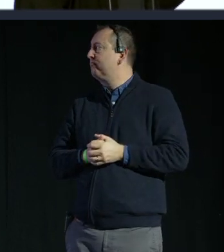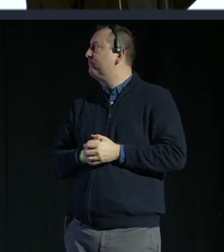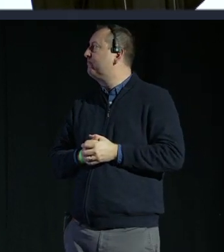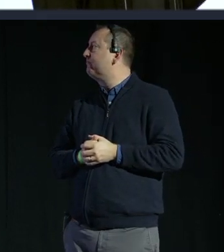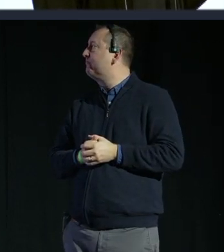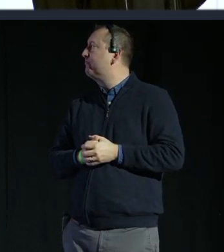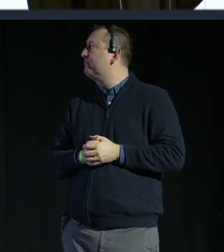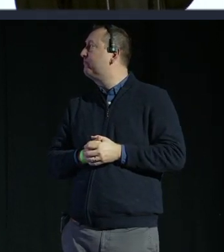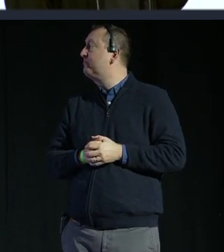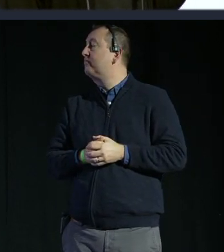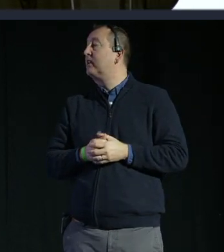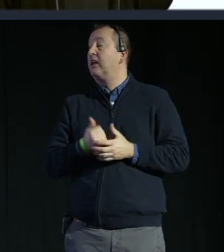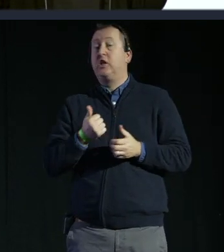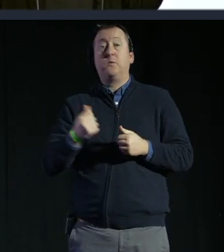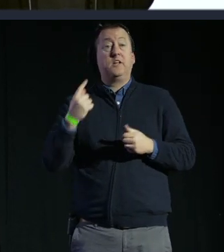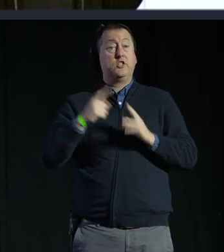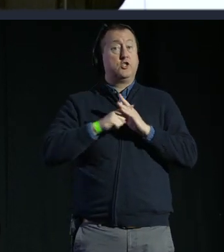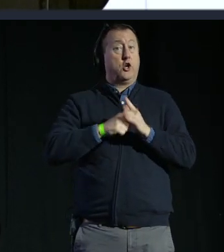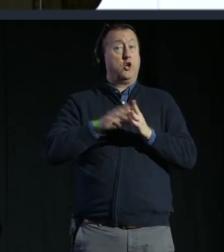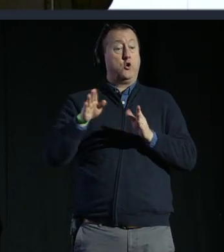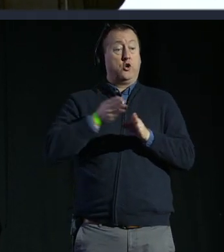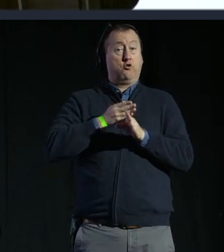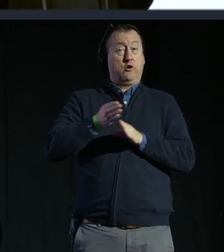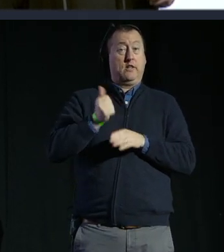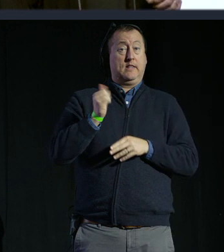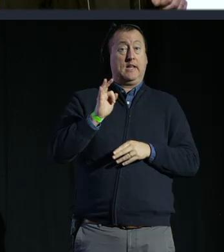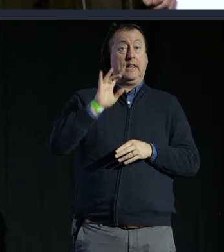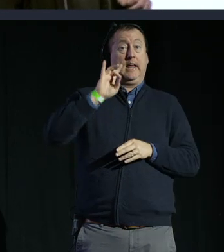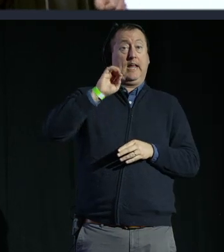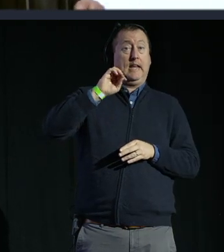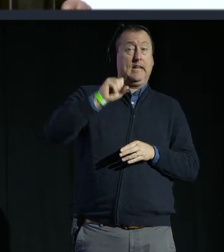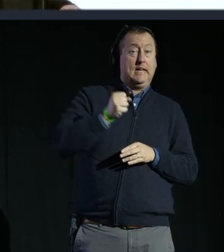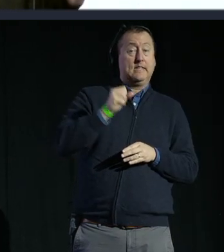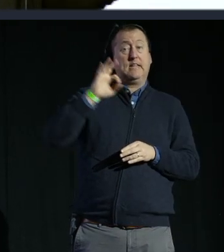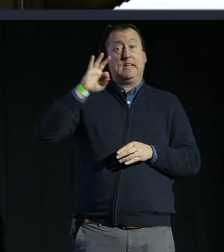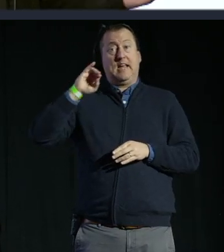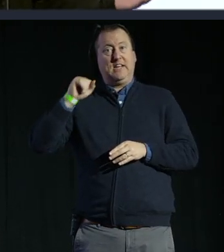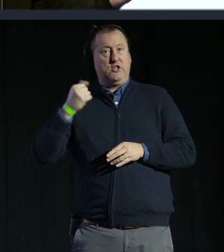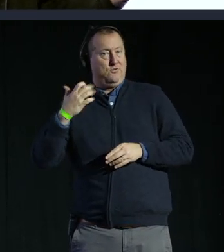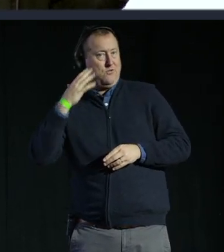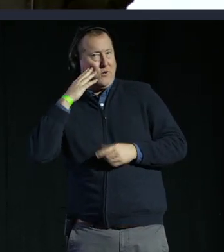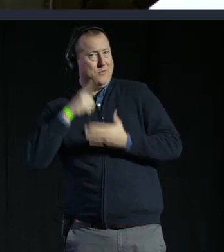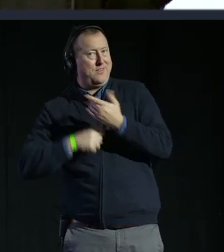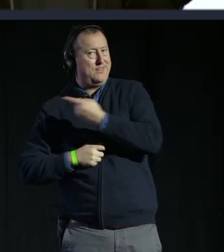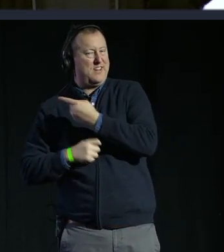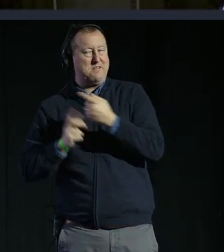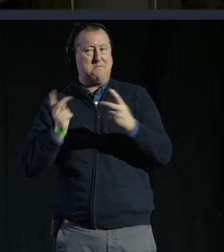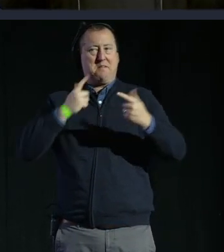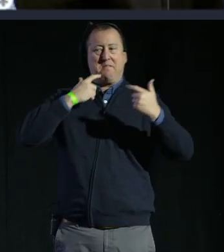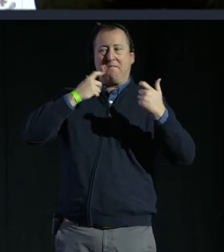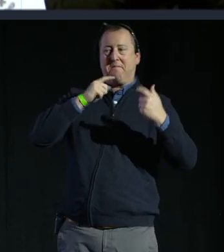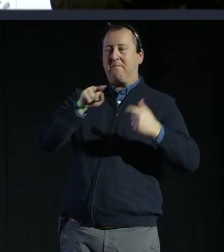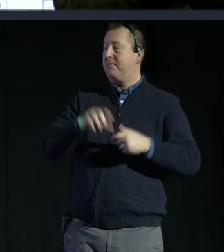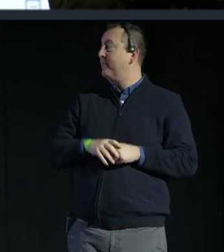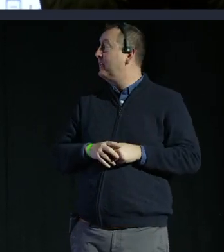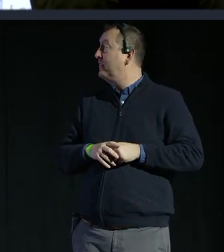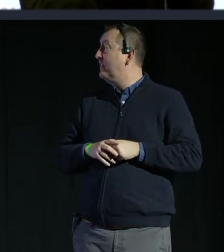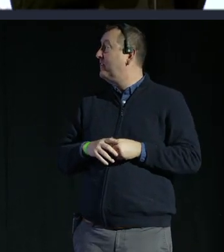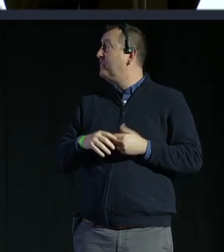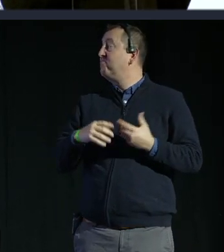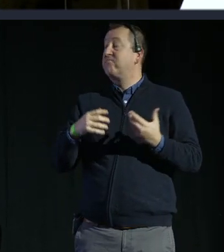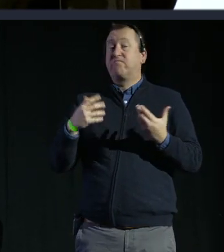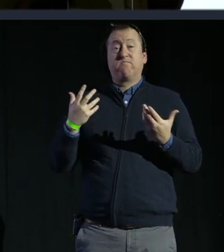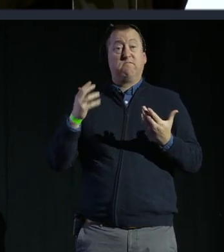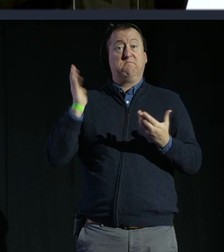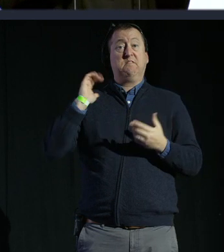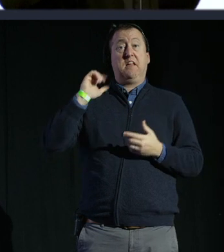Anybody who started your career in the 80s or 90s, you know what this is. The industry evolved processes to manage this complexity. In the